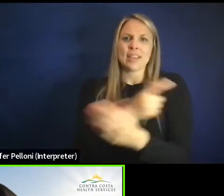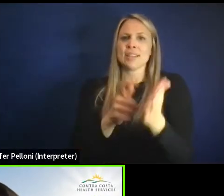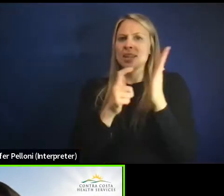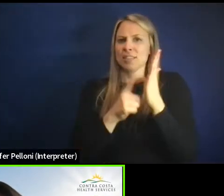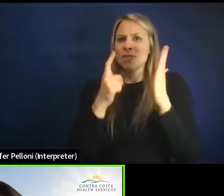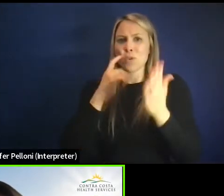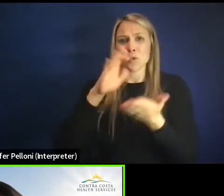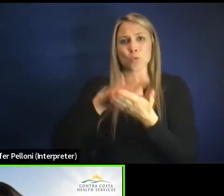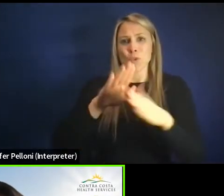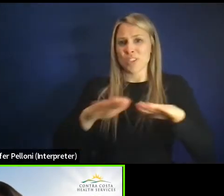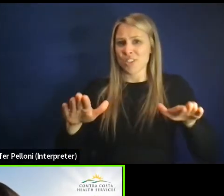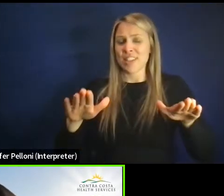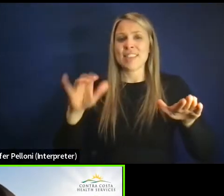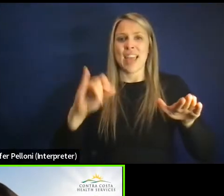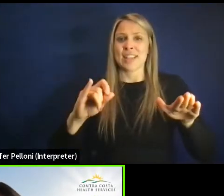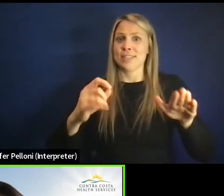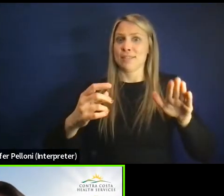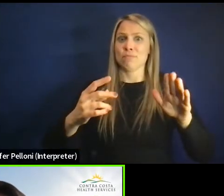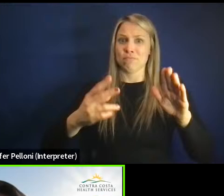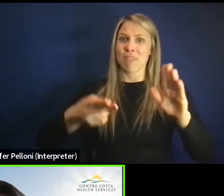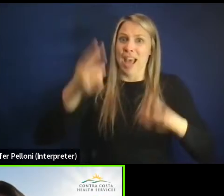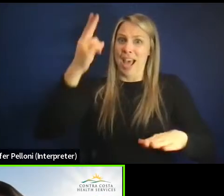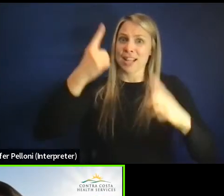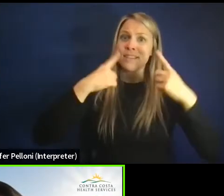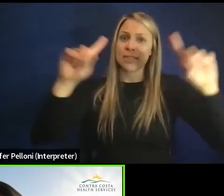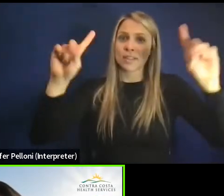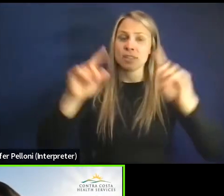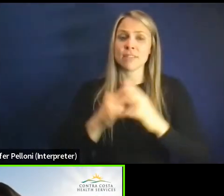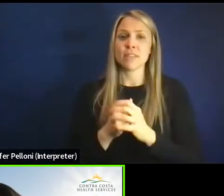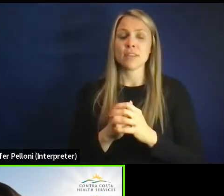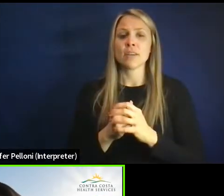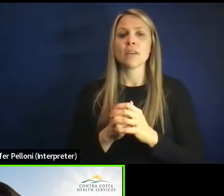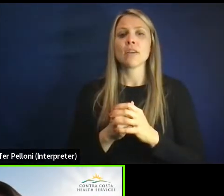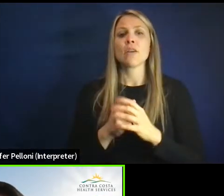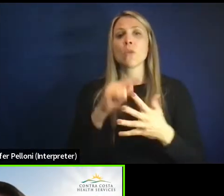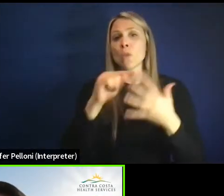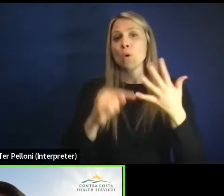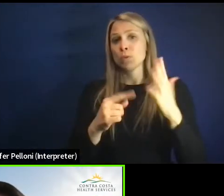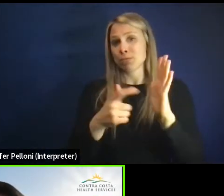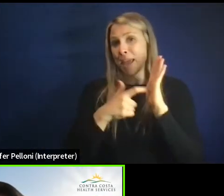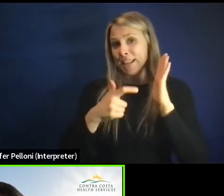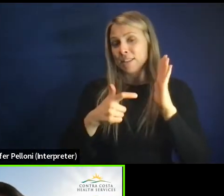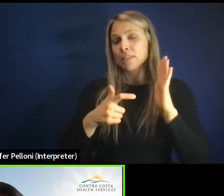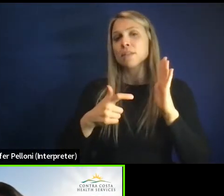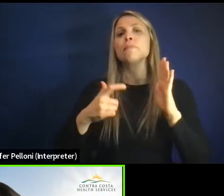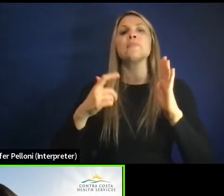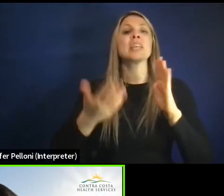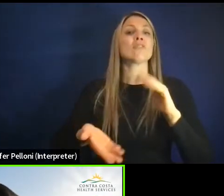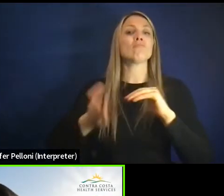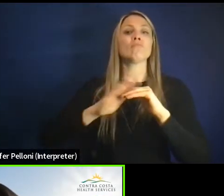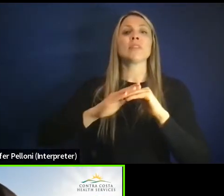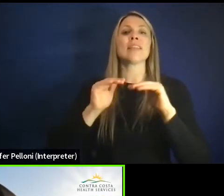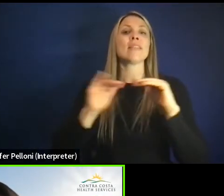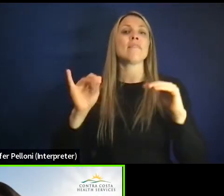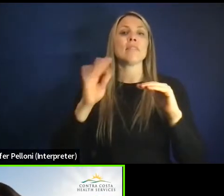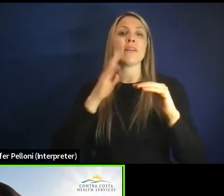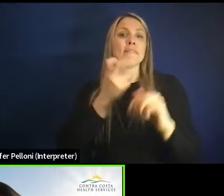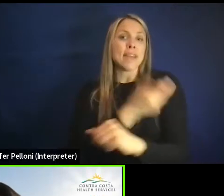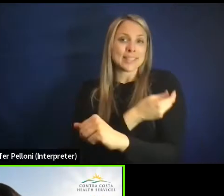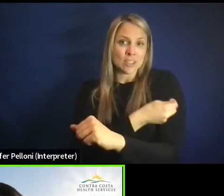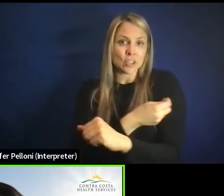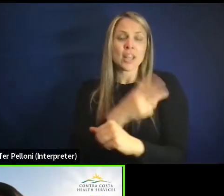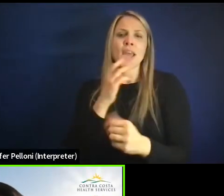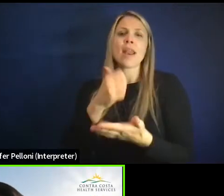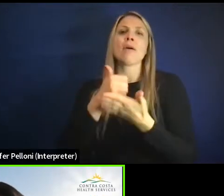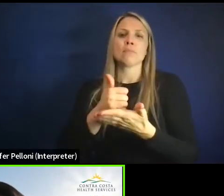kids to be highly effective. And what it does is it really raises the overall level of vaccination, and it